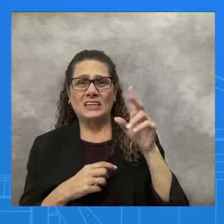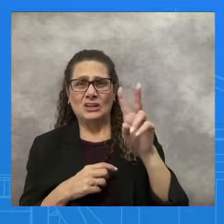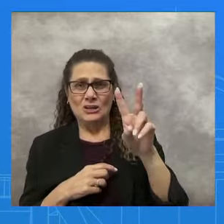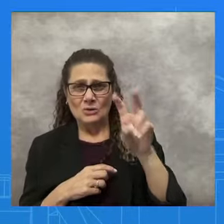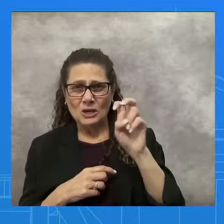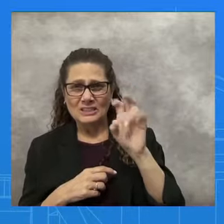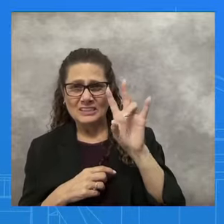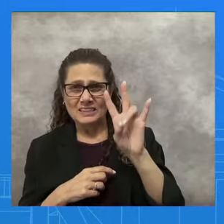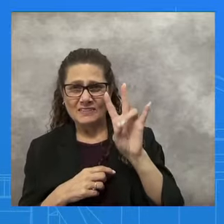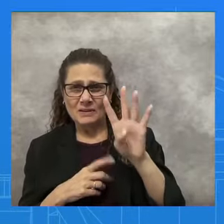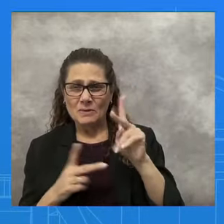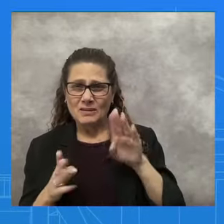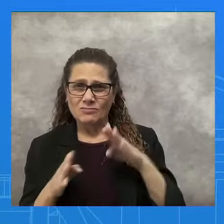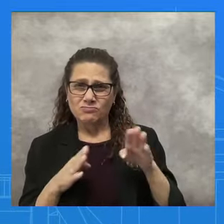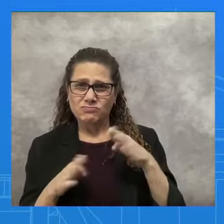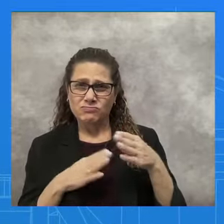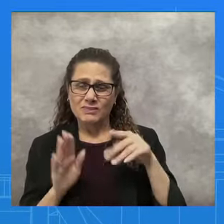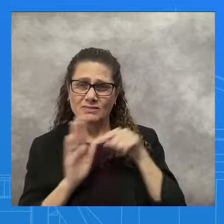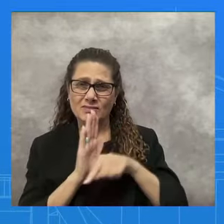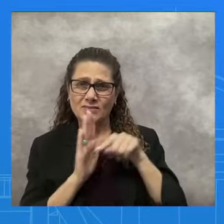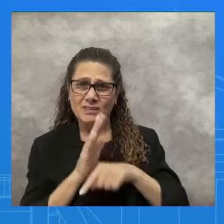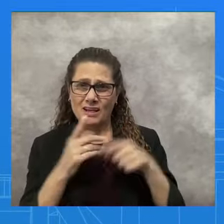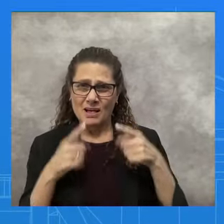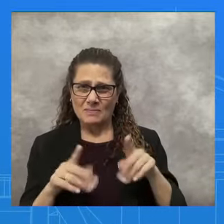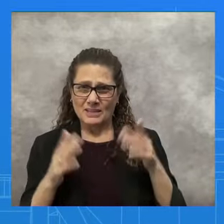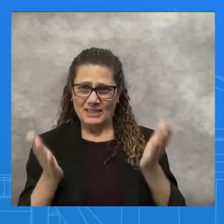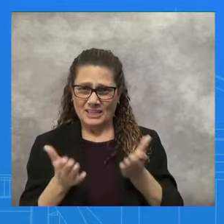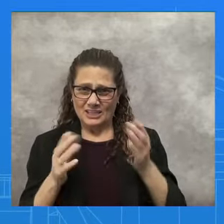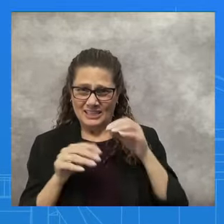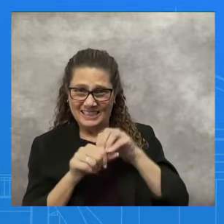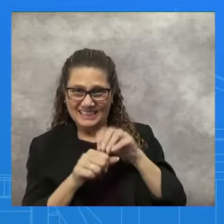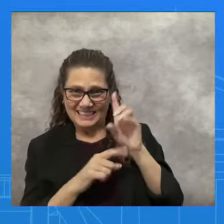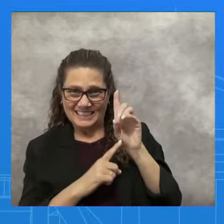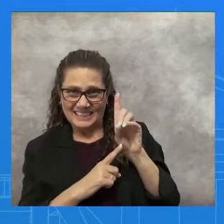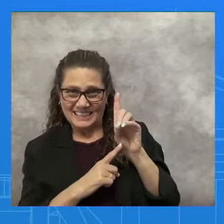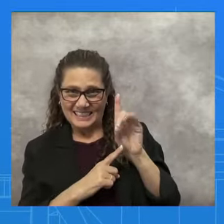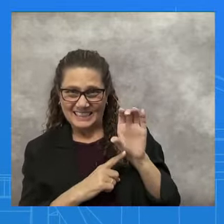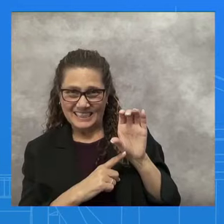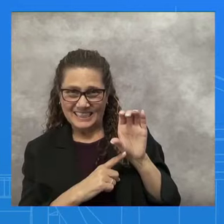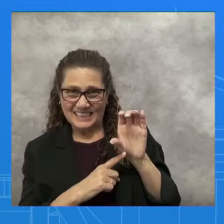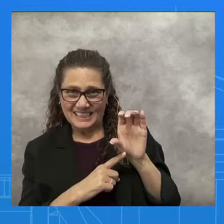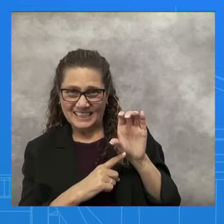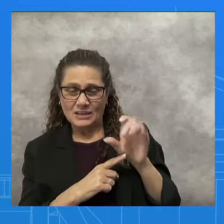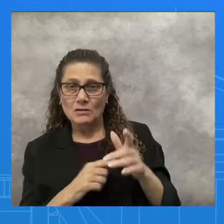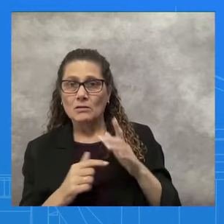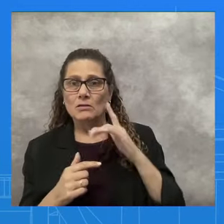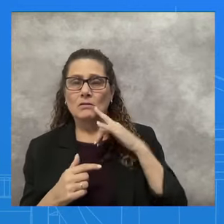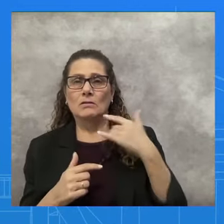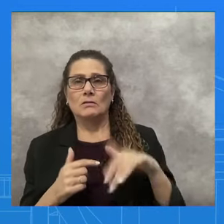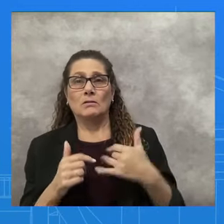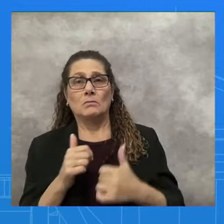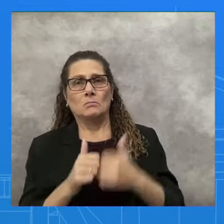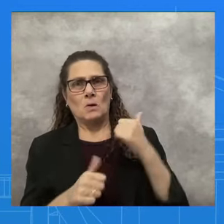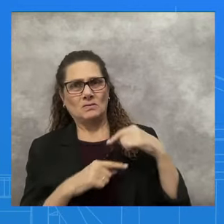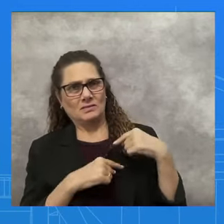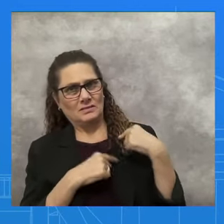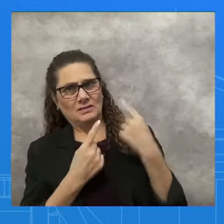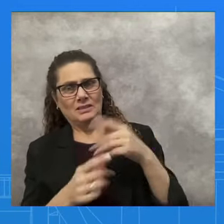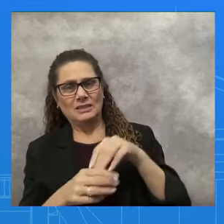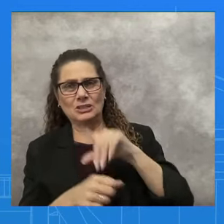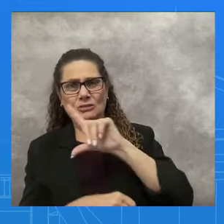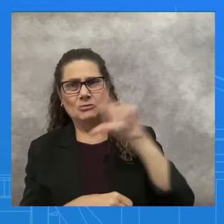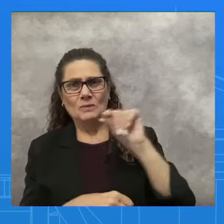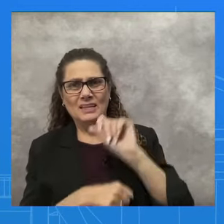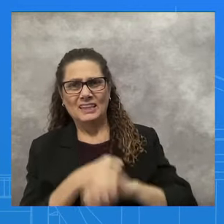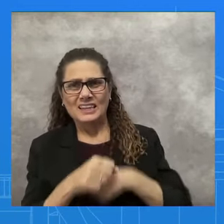Columbia in 2023. That's the highest murder rate in more than two decades since 1997. This